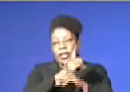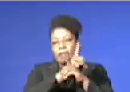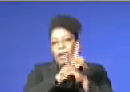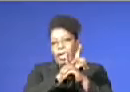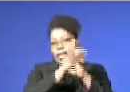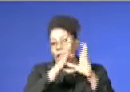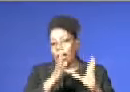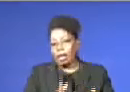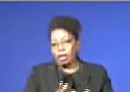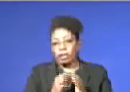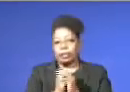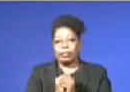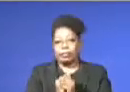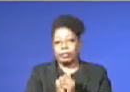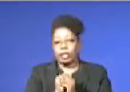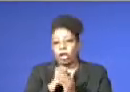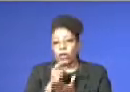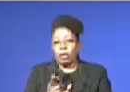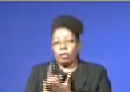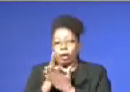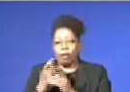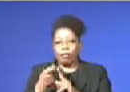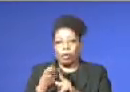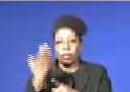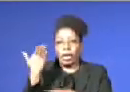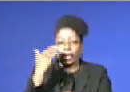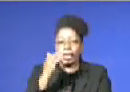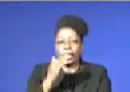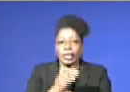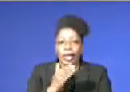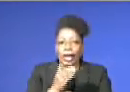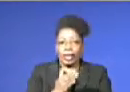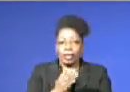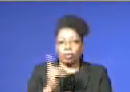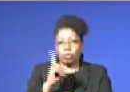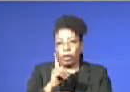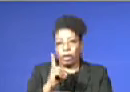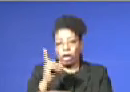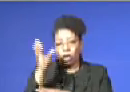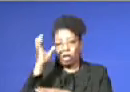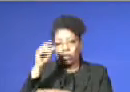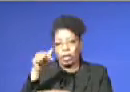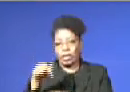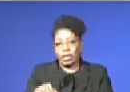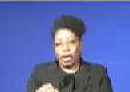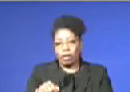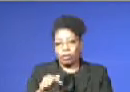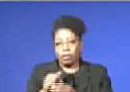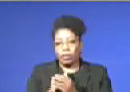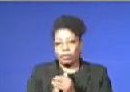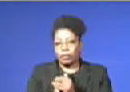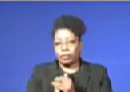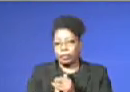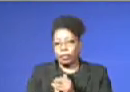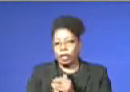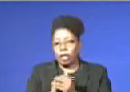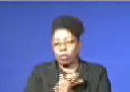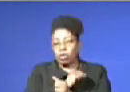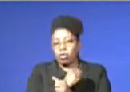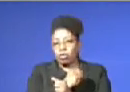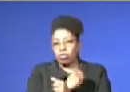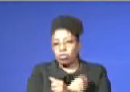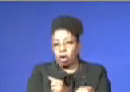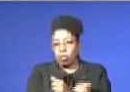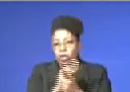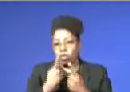what happened was we didn't recover from the other night when Christelle went down. She's one of the stronger middles,